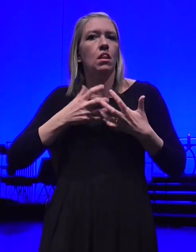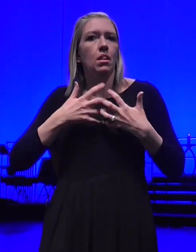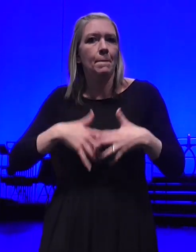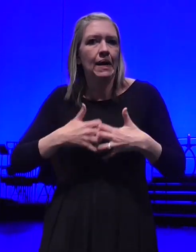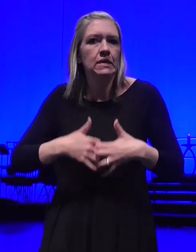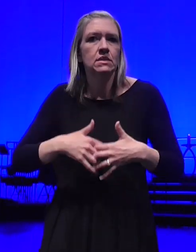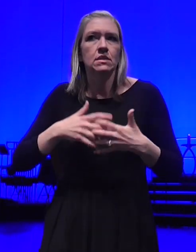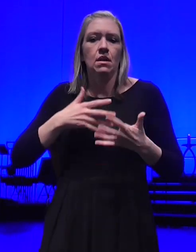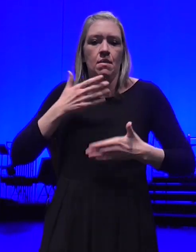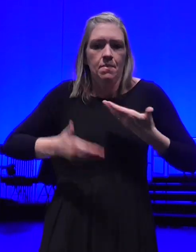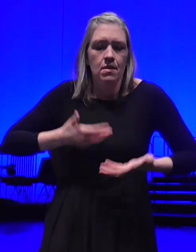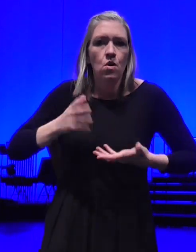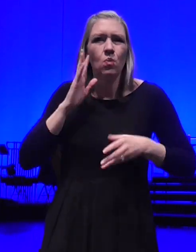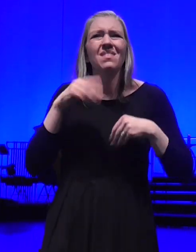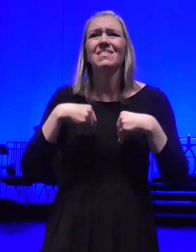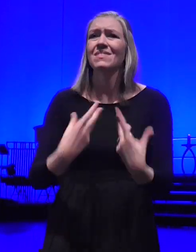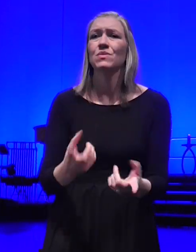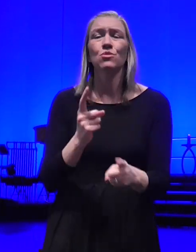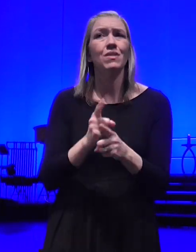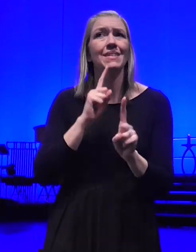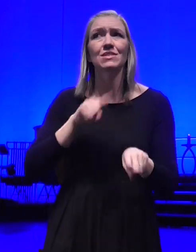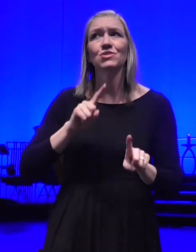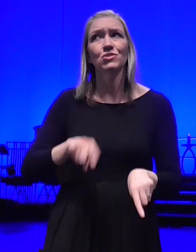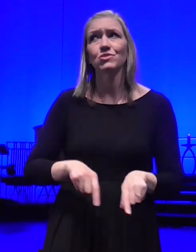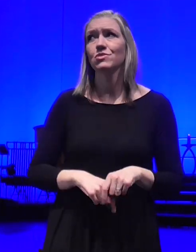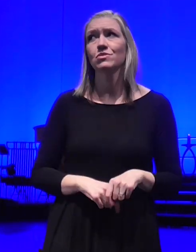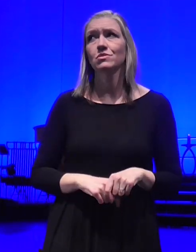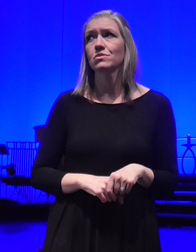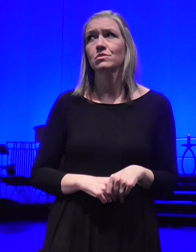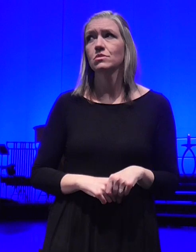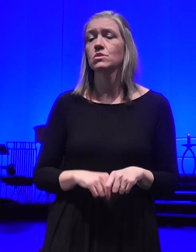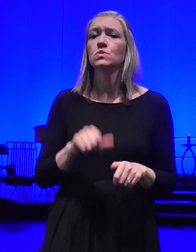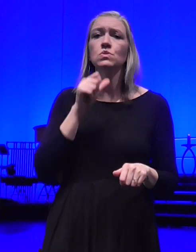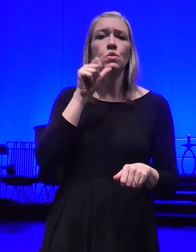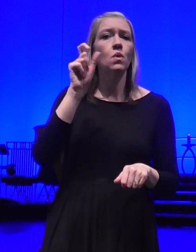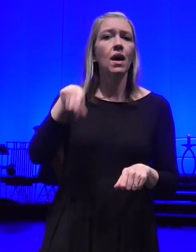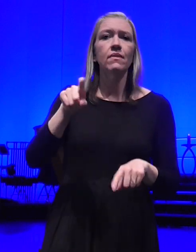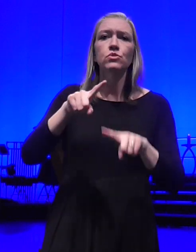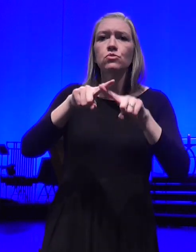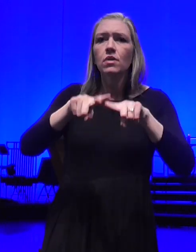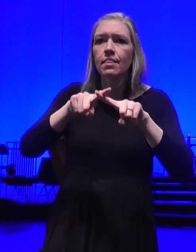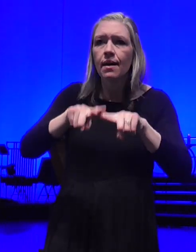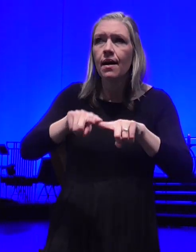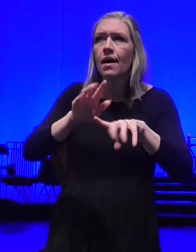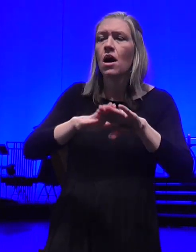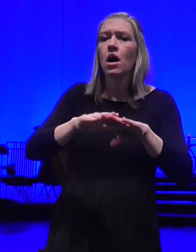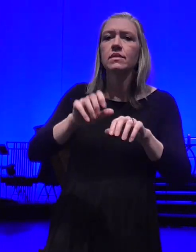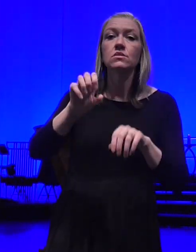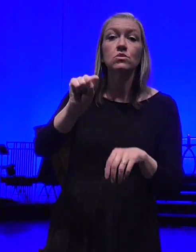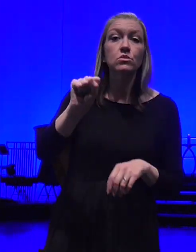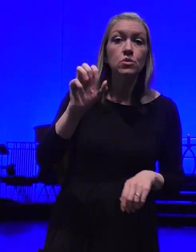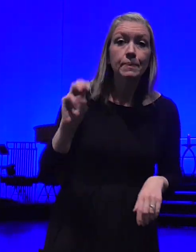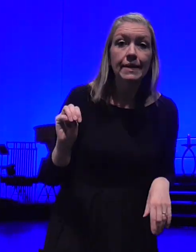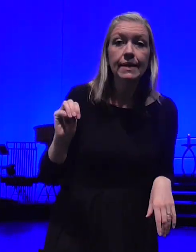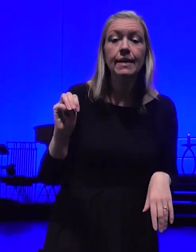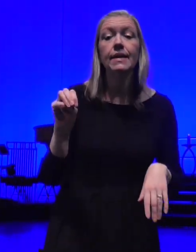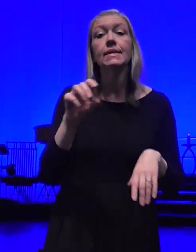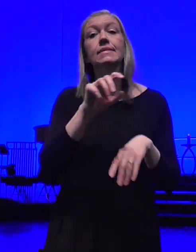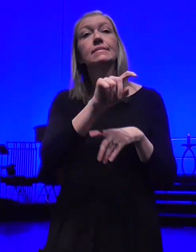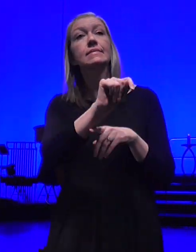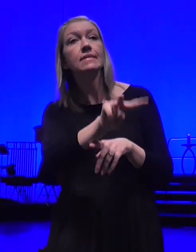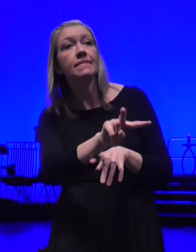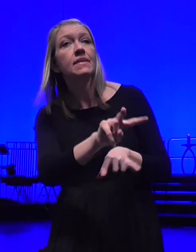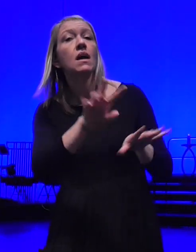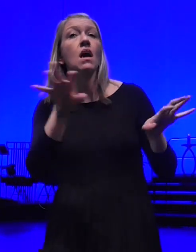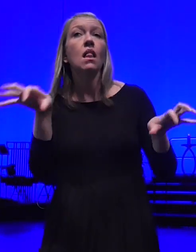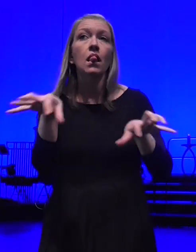the right answers, folks. You don't have to rely on all the social media, the television, all